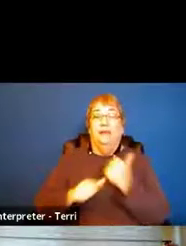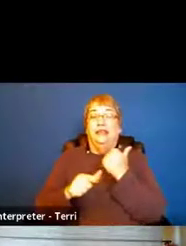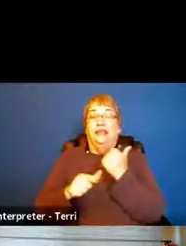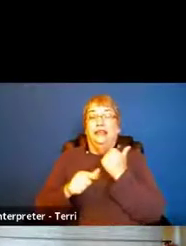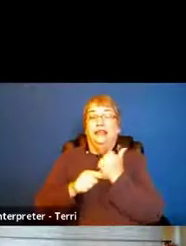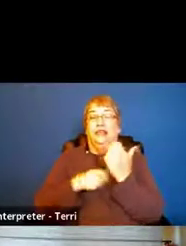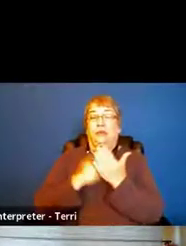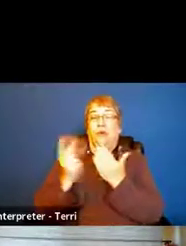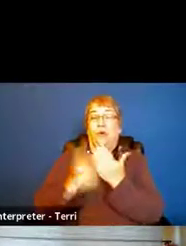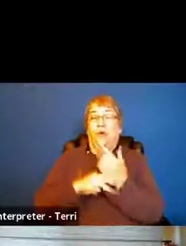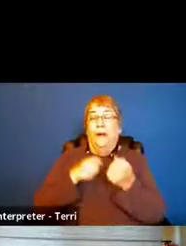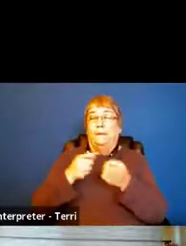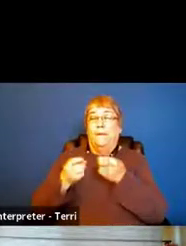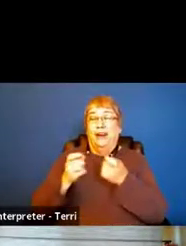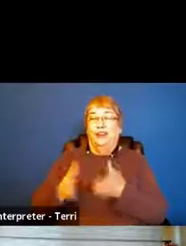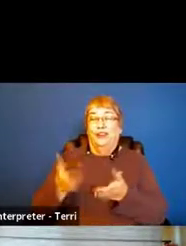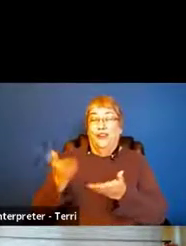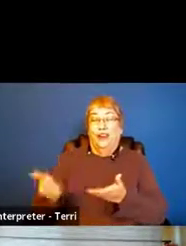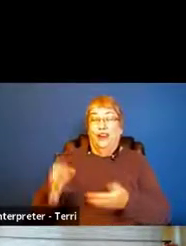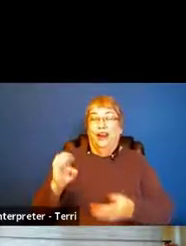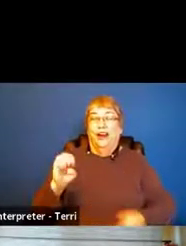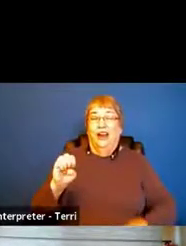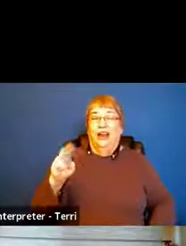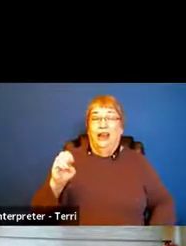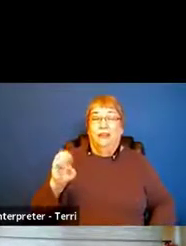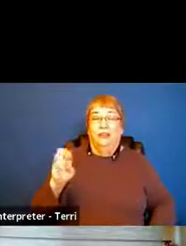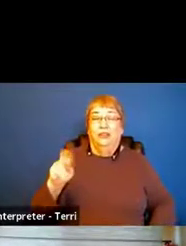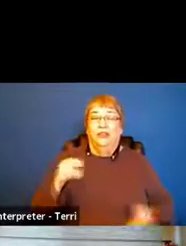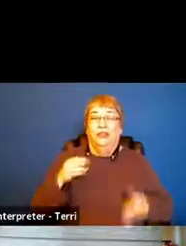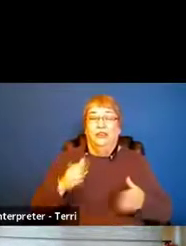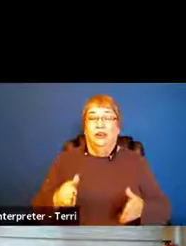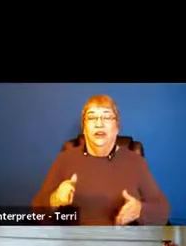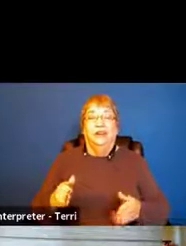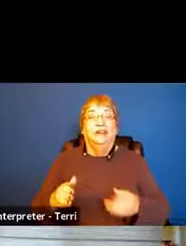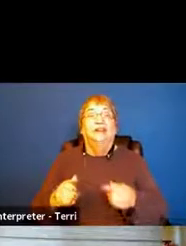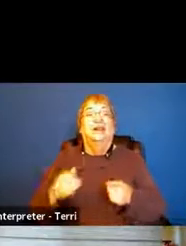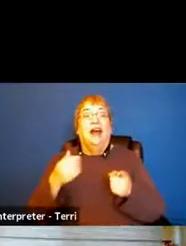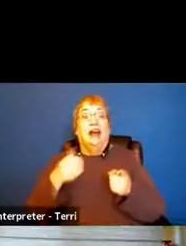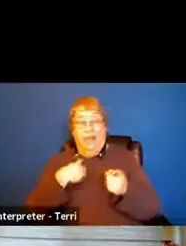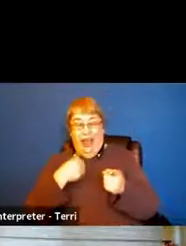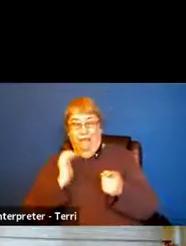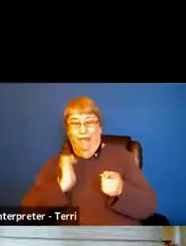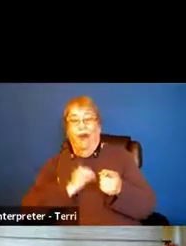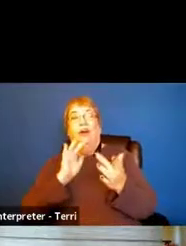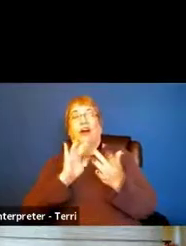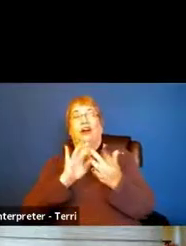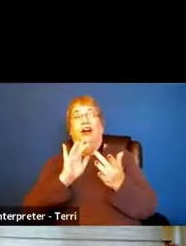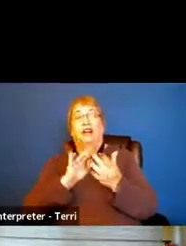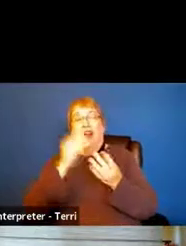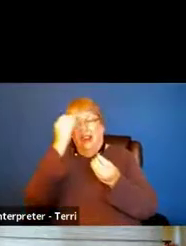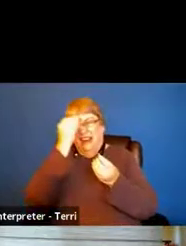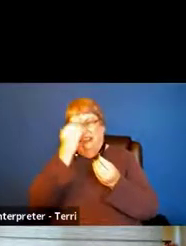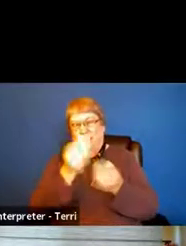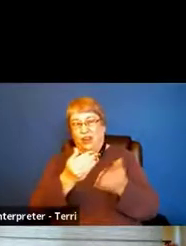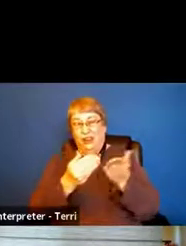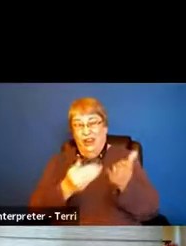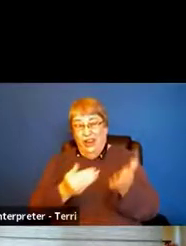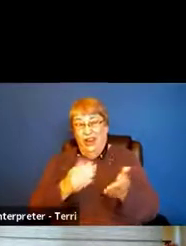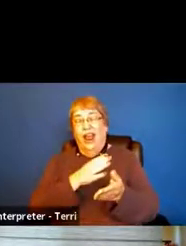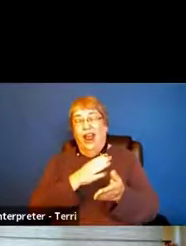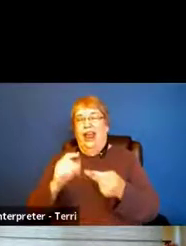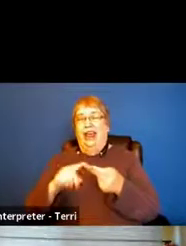Emerson Street. And we will provide our contact information and website on our last slide, but I just want